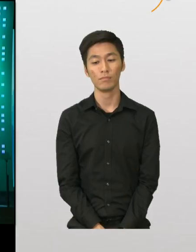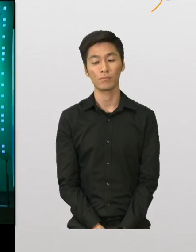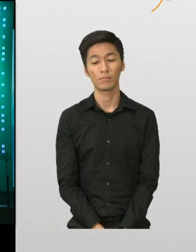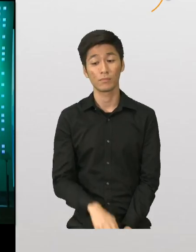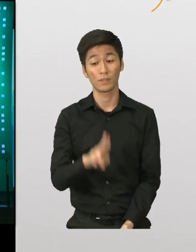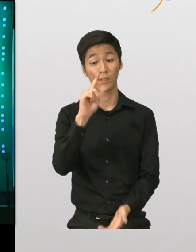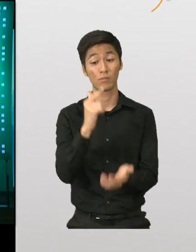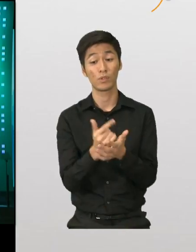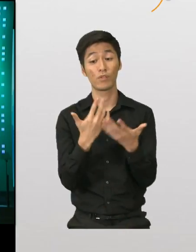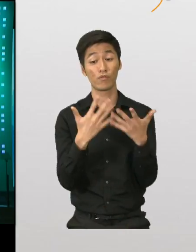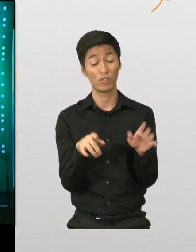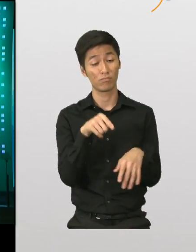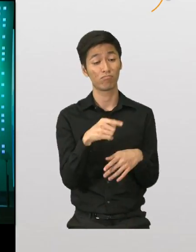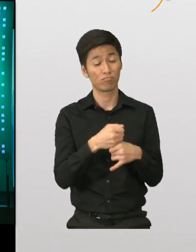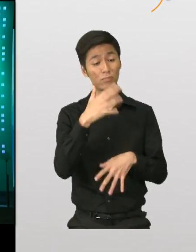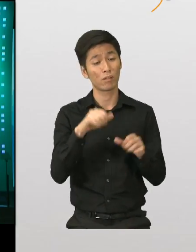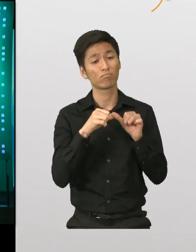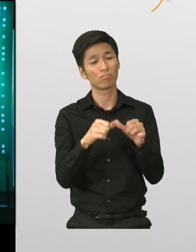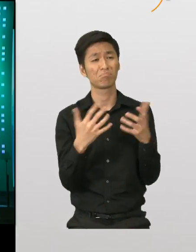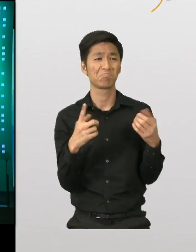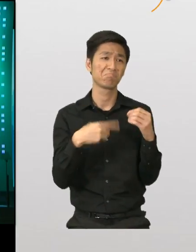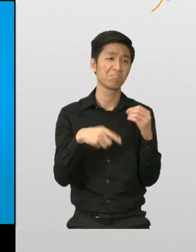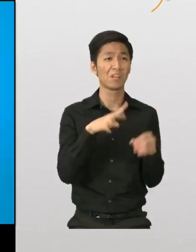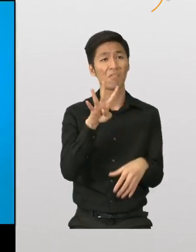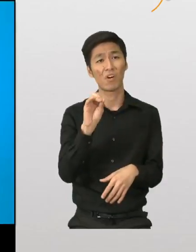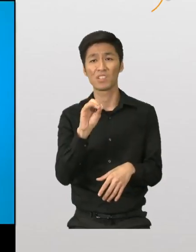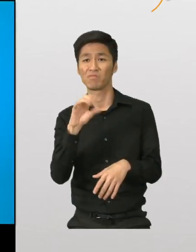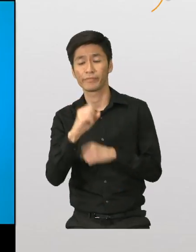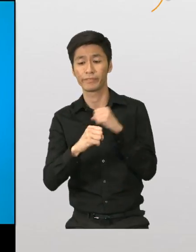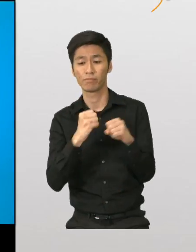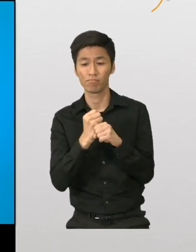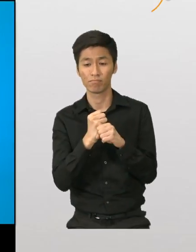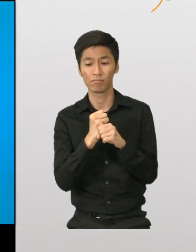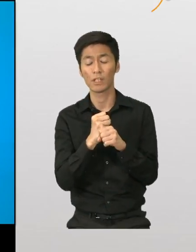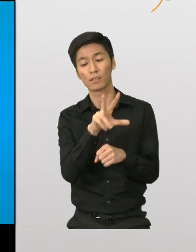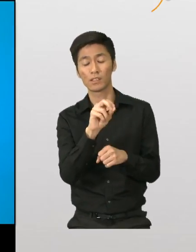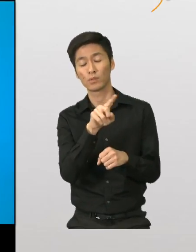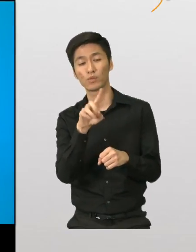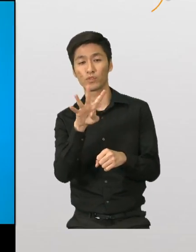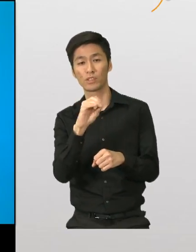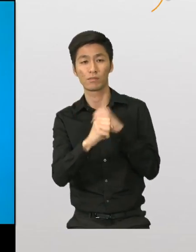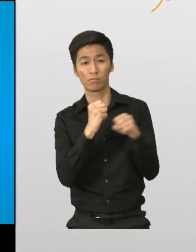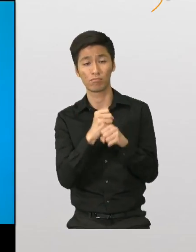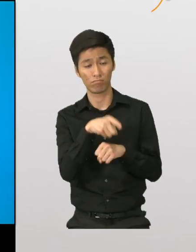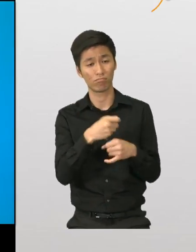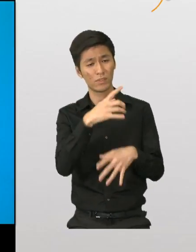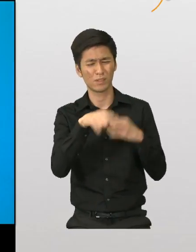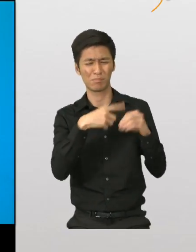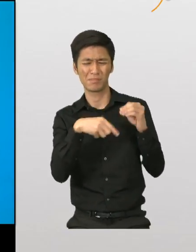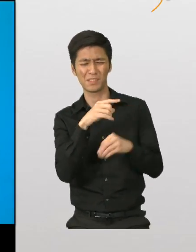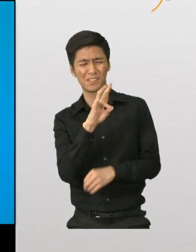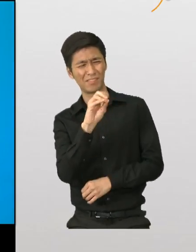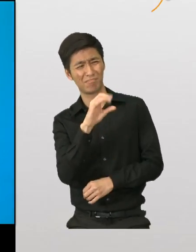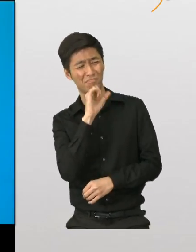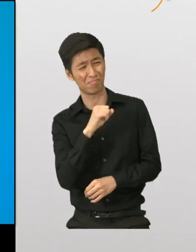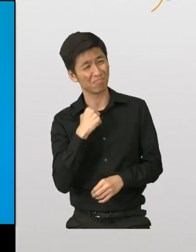flats should be good for another 30 to 40 years. By that time, the flats will be 60 to 70 years old, and I expect they will be